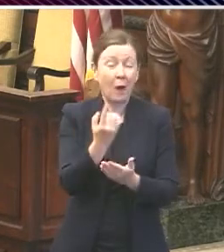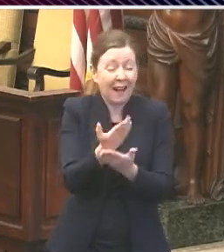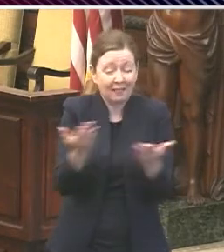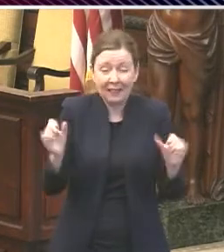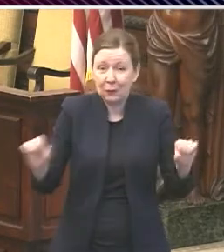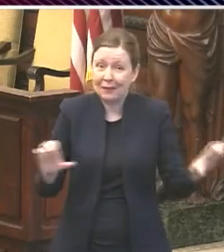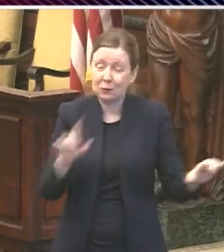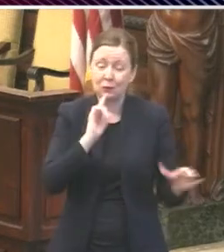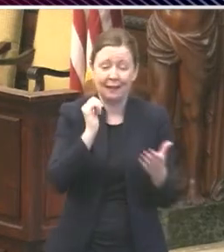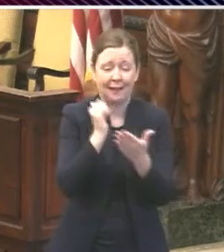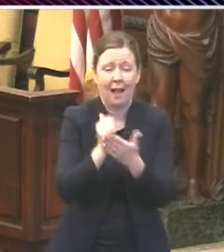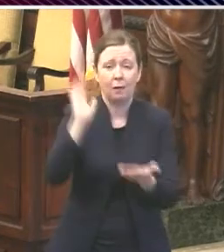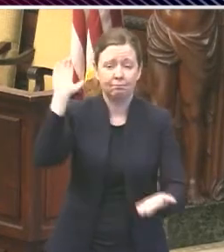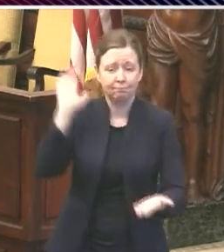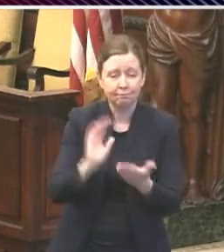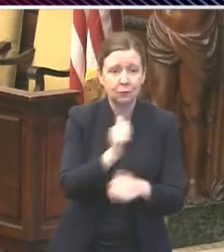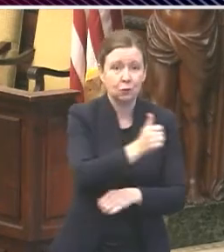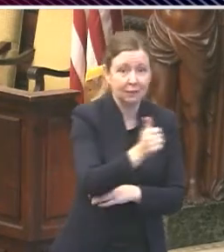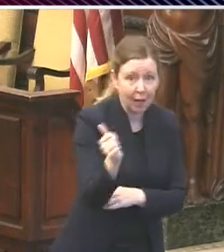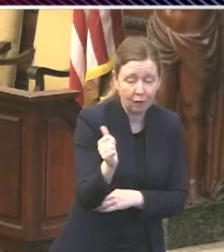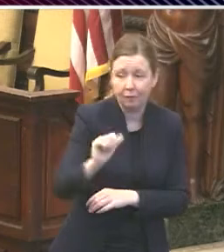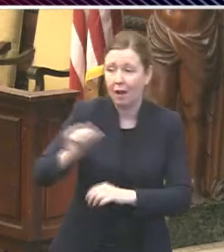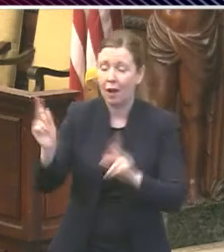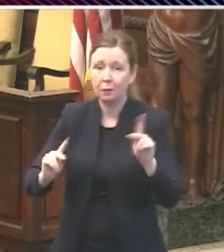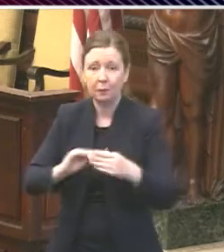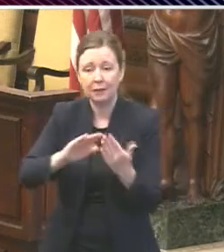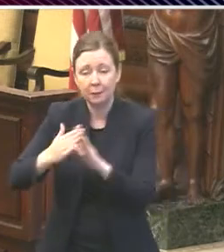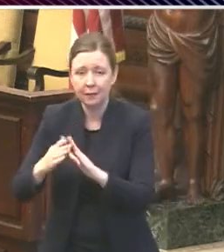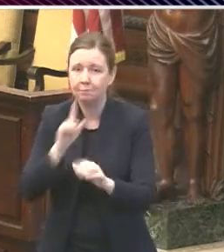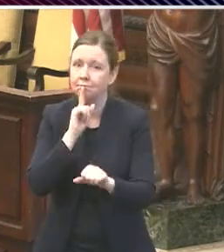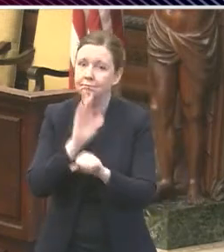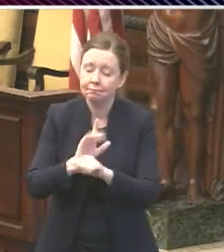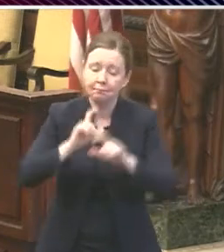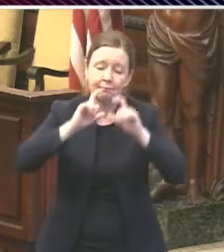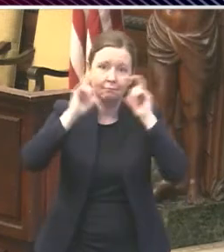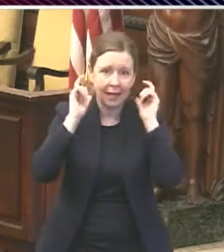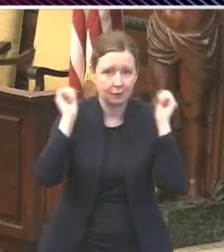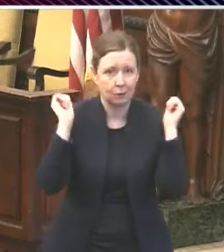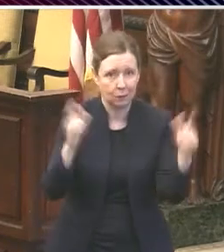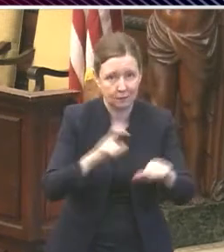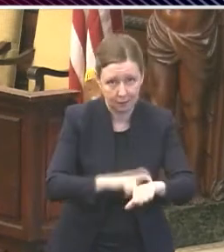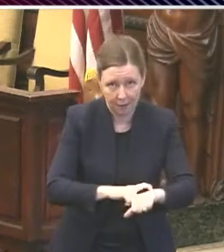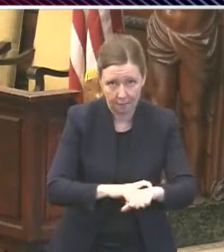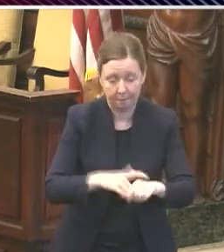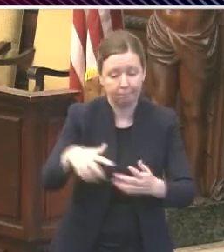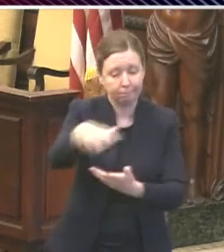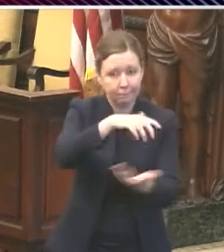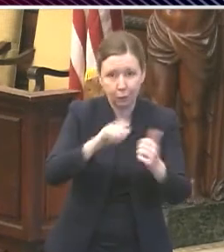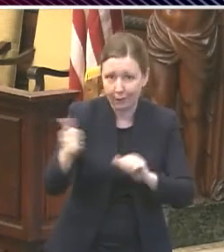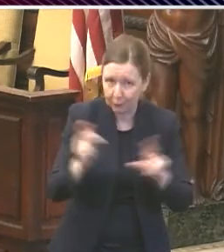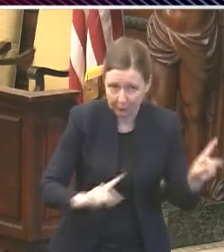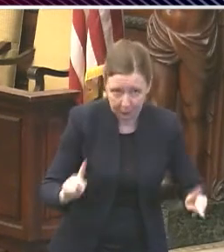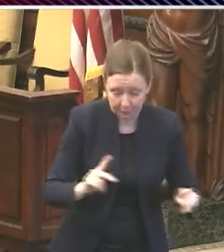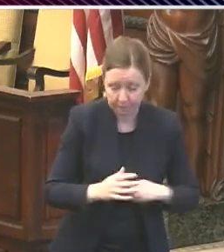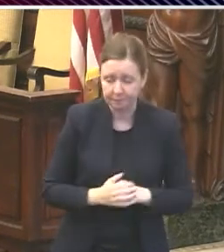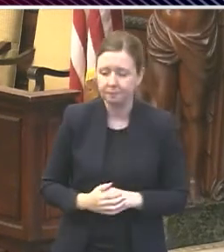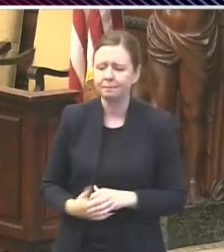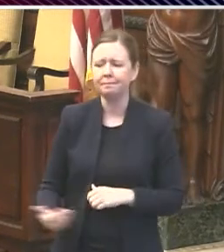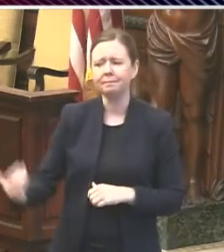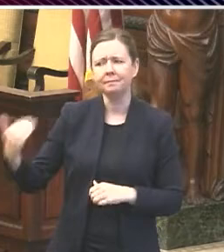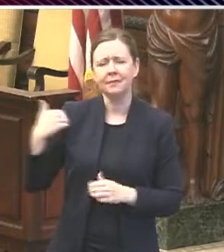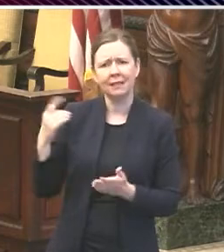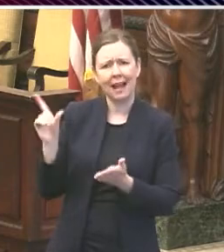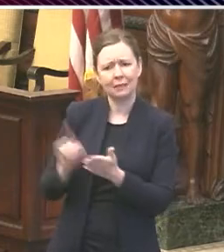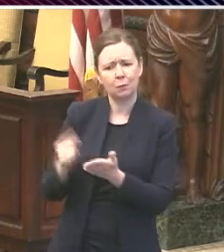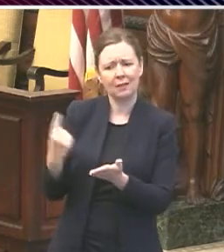really help yourself and others in the community, commit to wearing a mask when you're around others. I got a question though at the last press conference